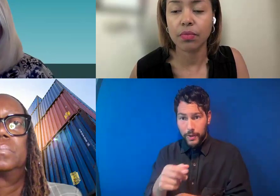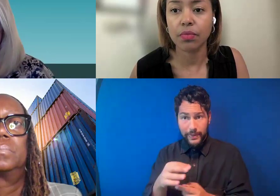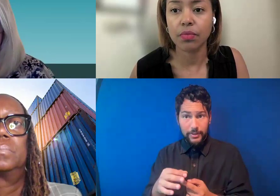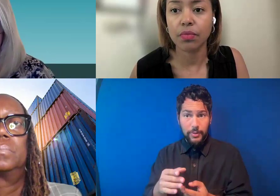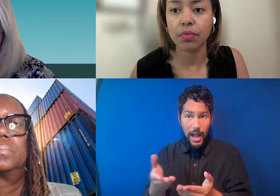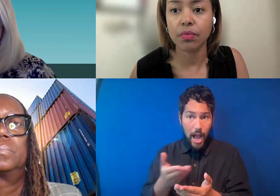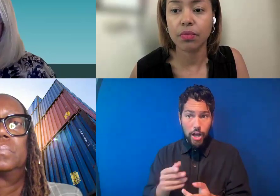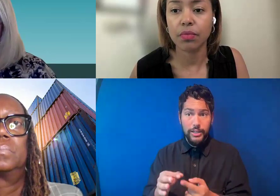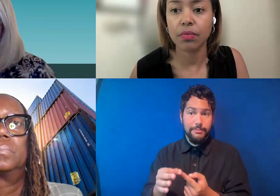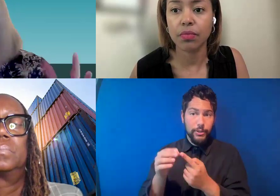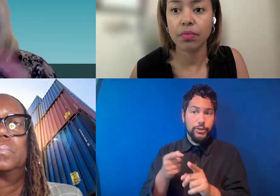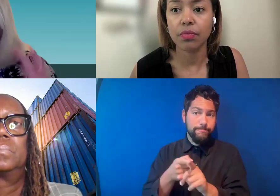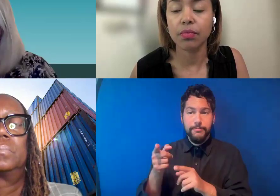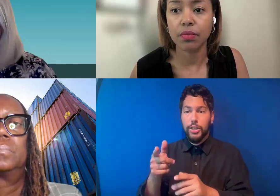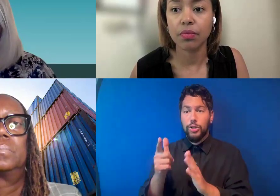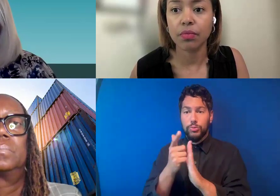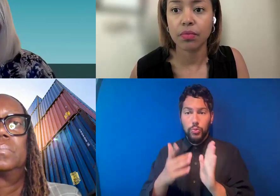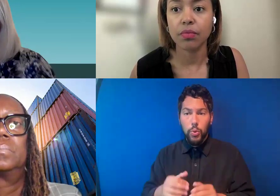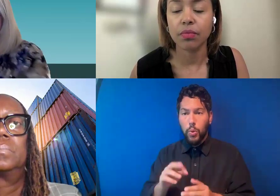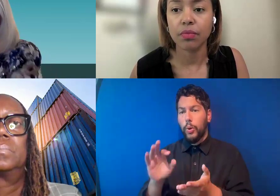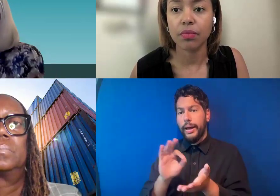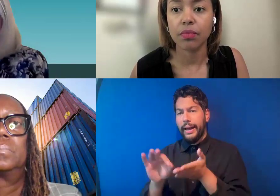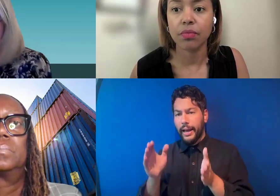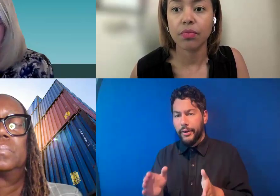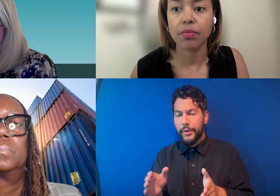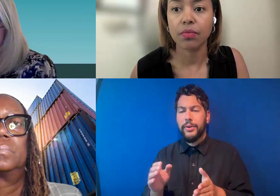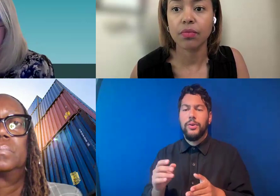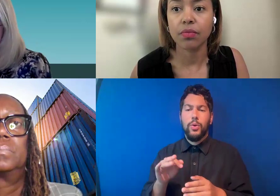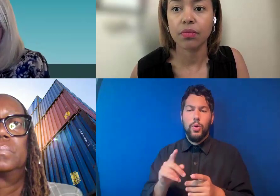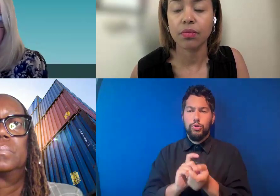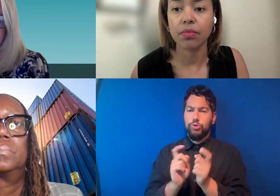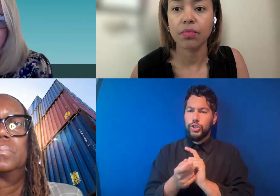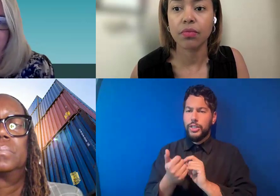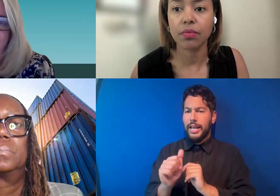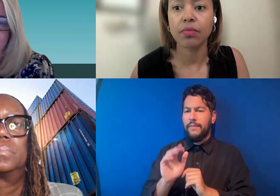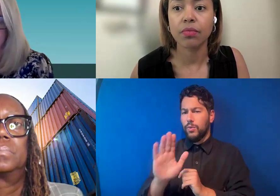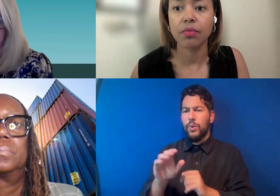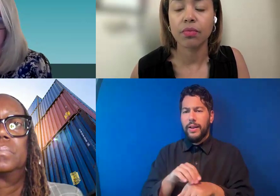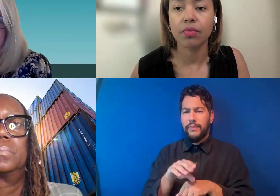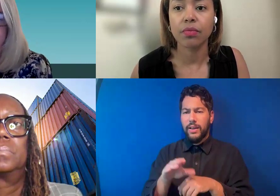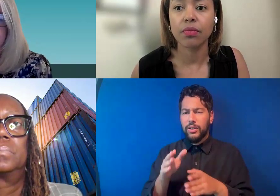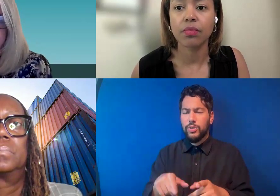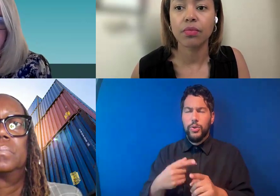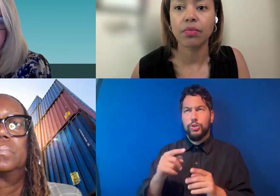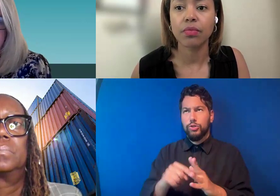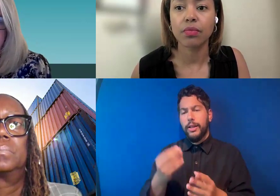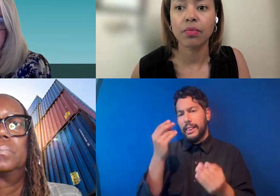attorney or an accountant, or have you changed any of those advisors when you're thinking about